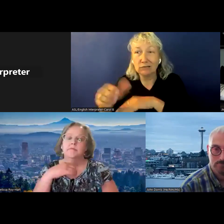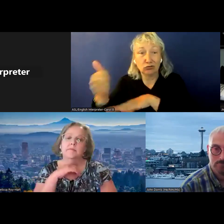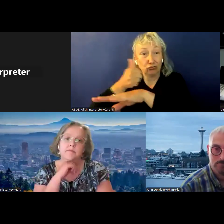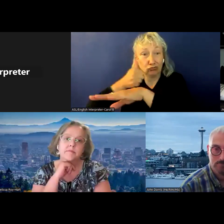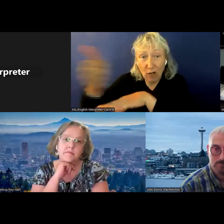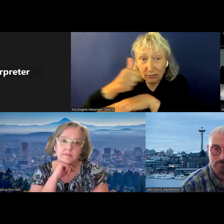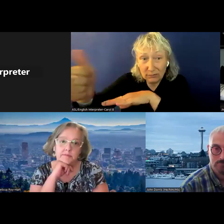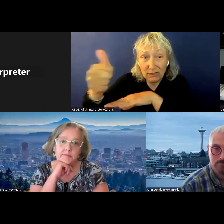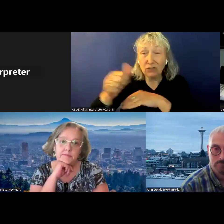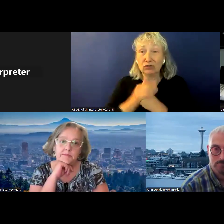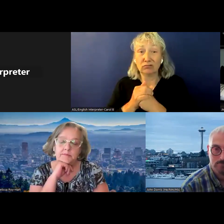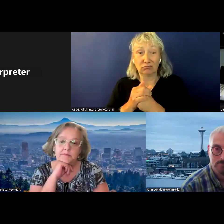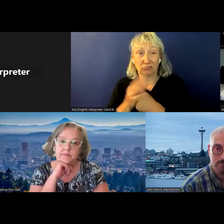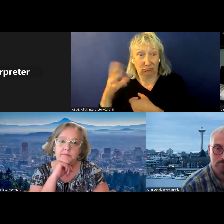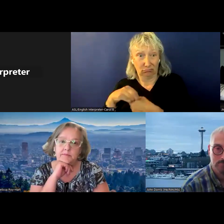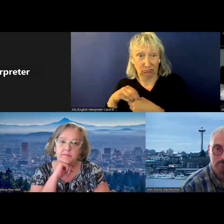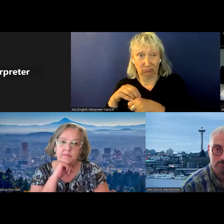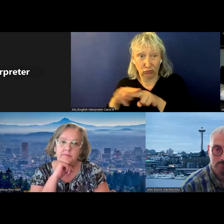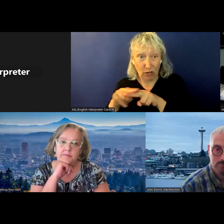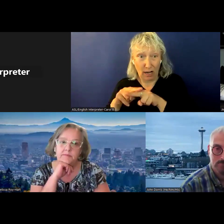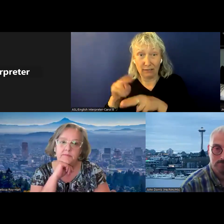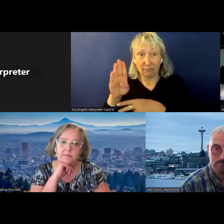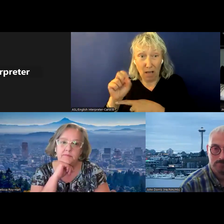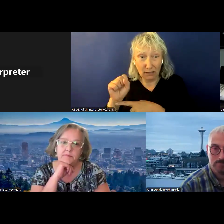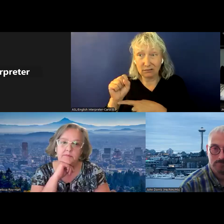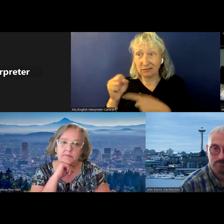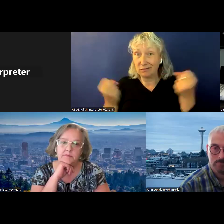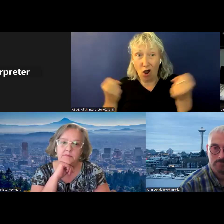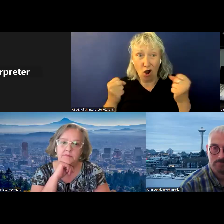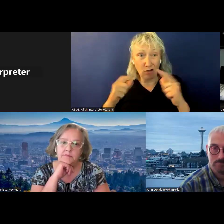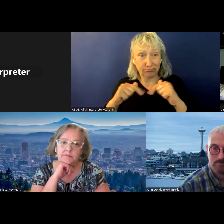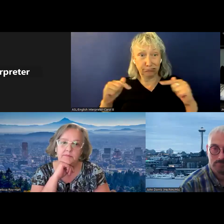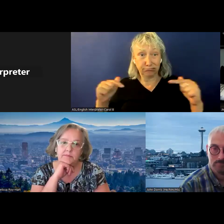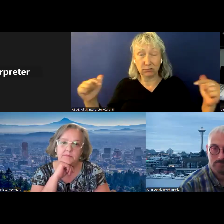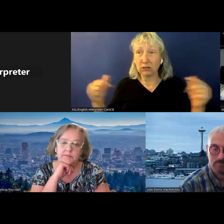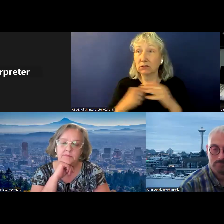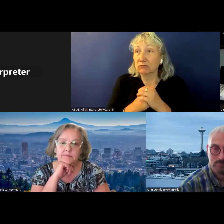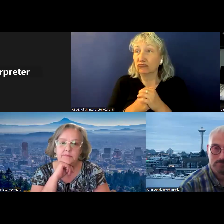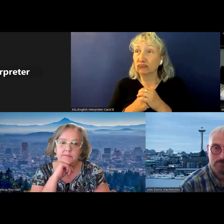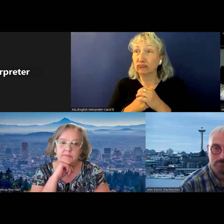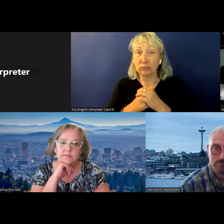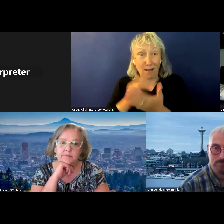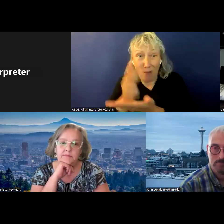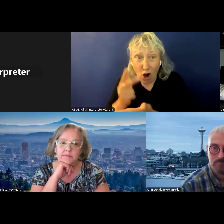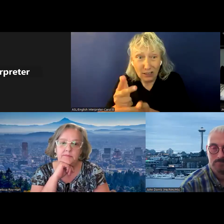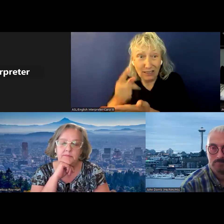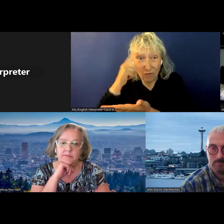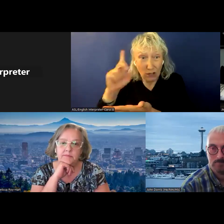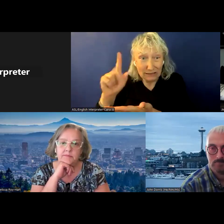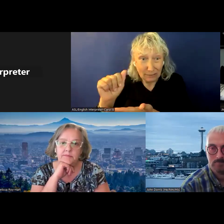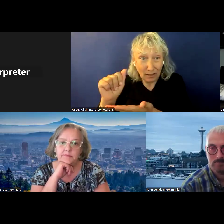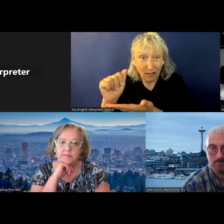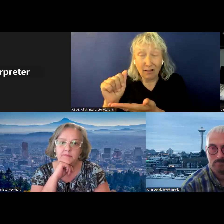transportation, buses, trains, cars, access to disability parking, coverage